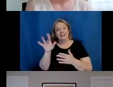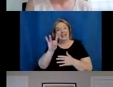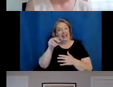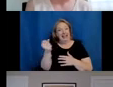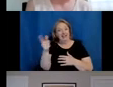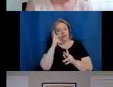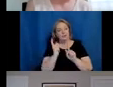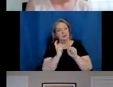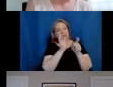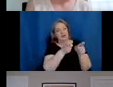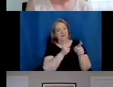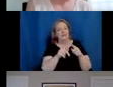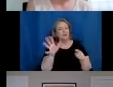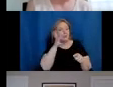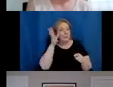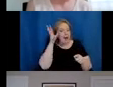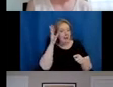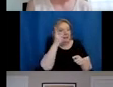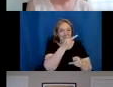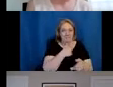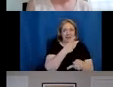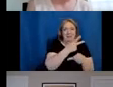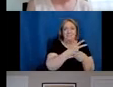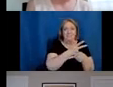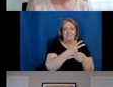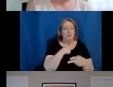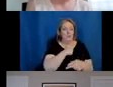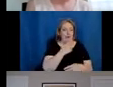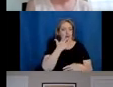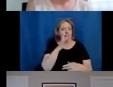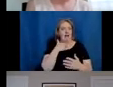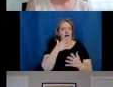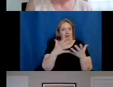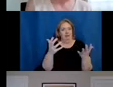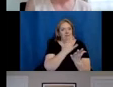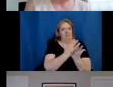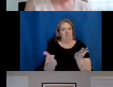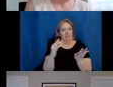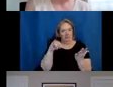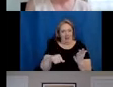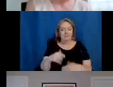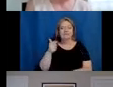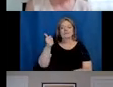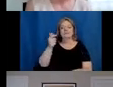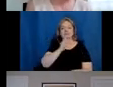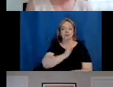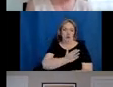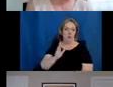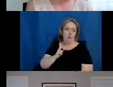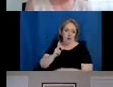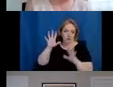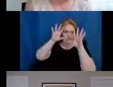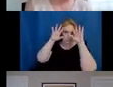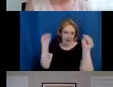the 90s. So we are very, very lucky to have that. Mimi also serves as the board president. So she